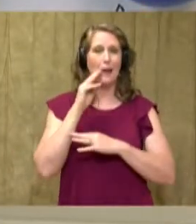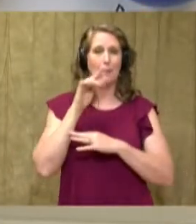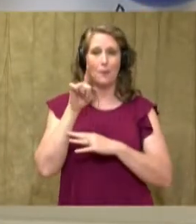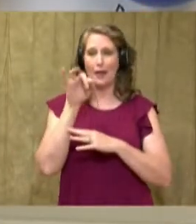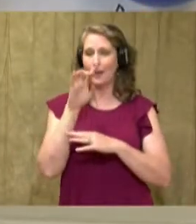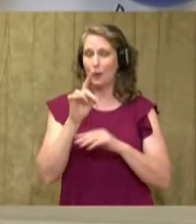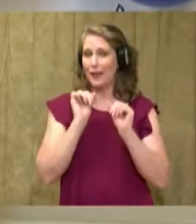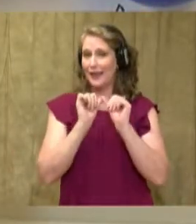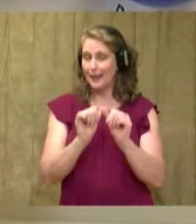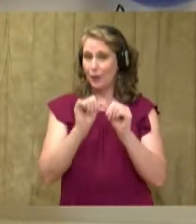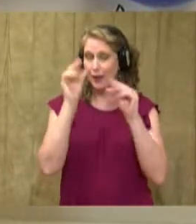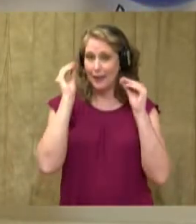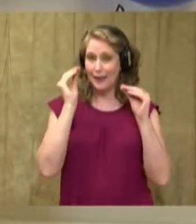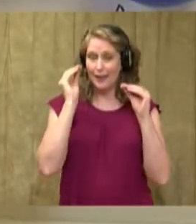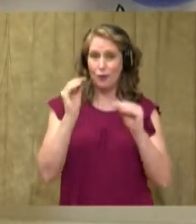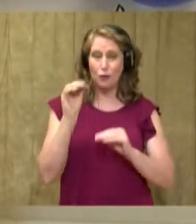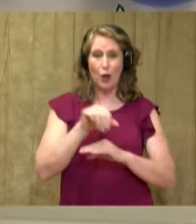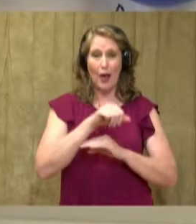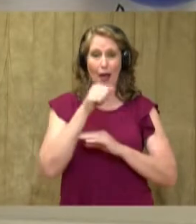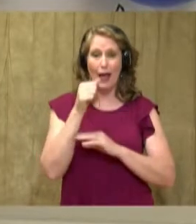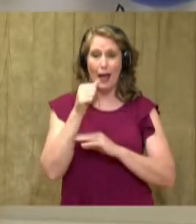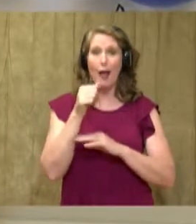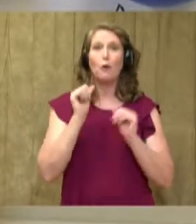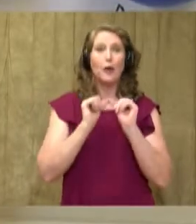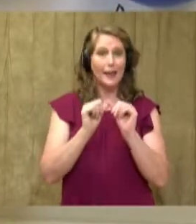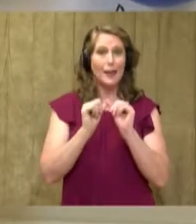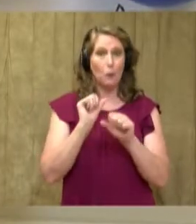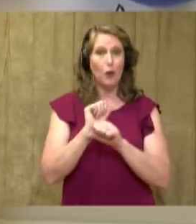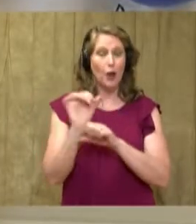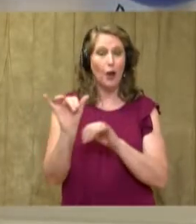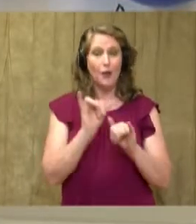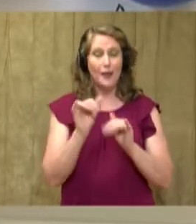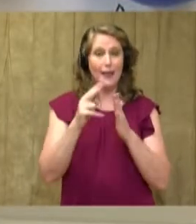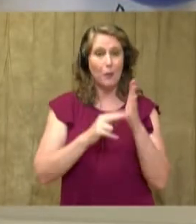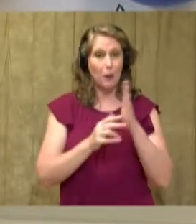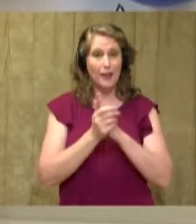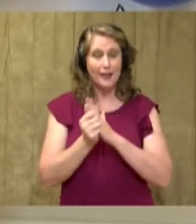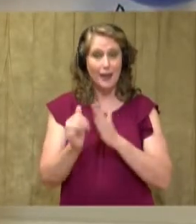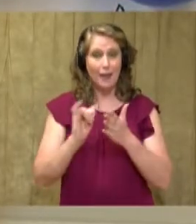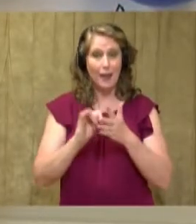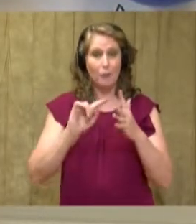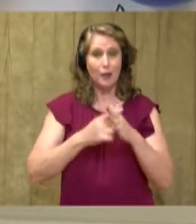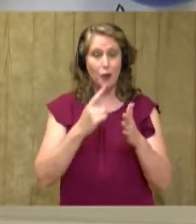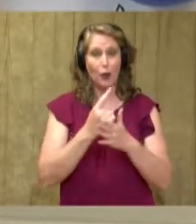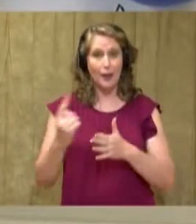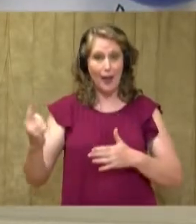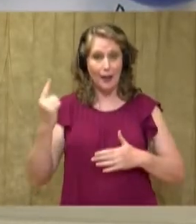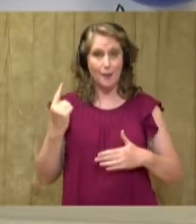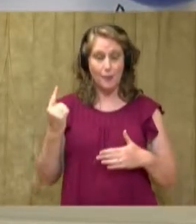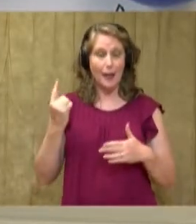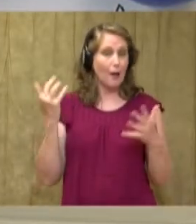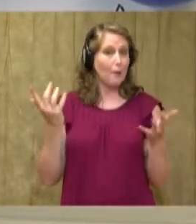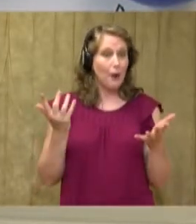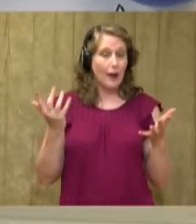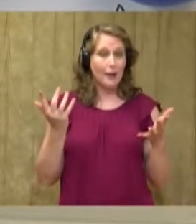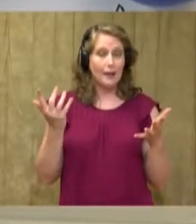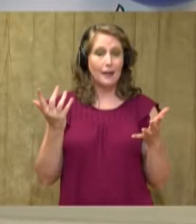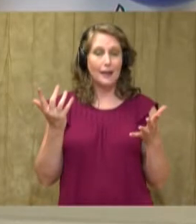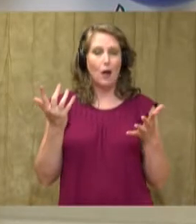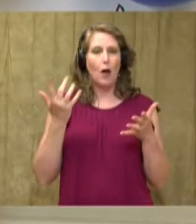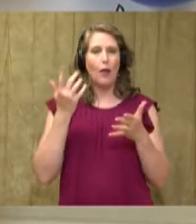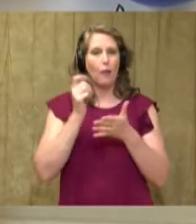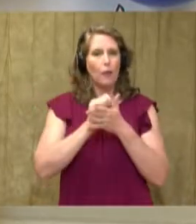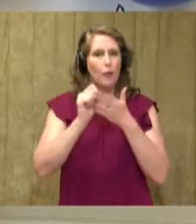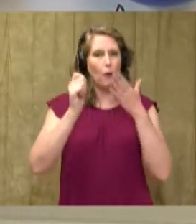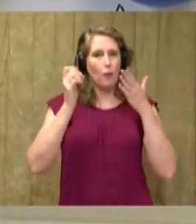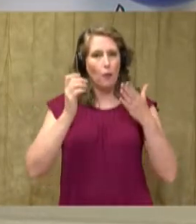going to continue to teach you we're going to keep working on the same reading skill that we started last week, all right? And that is to determine